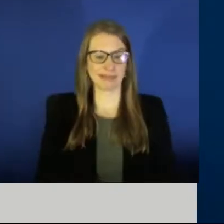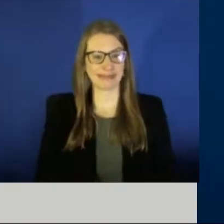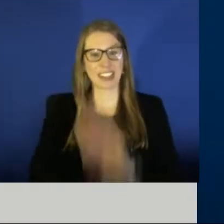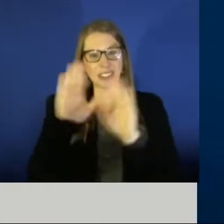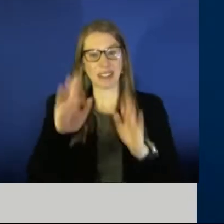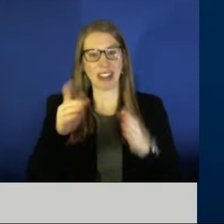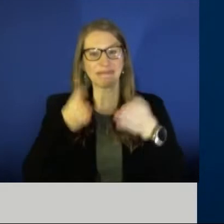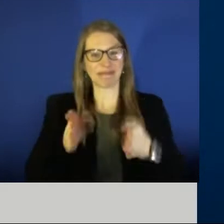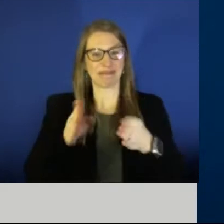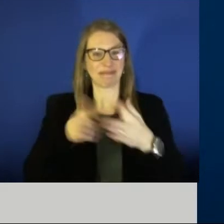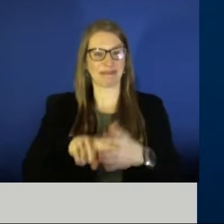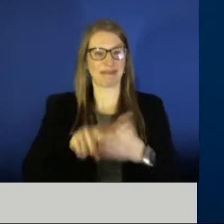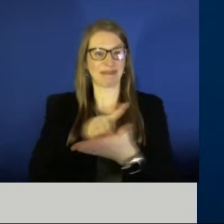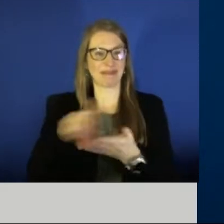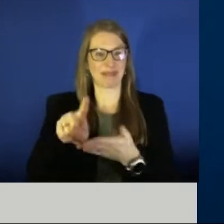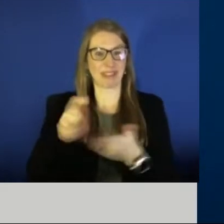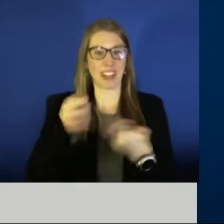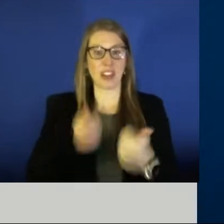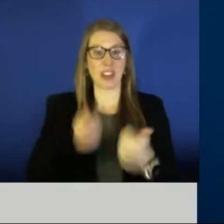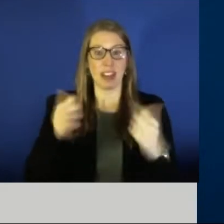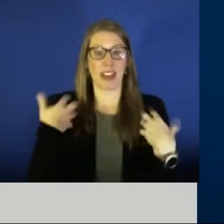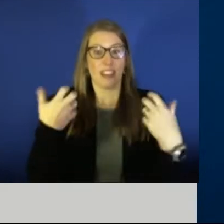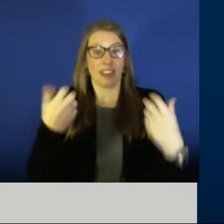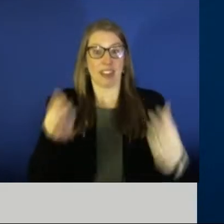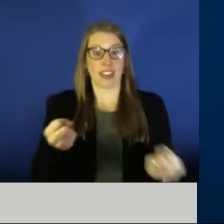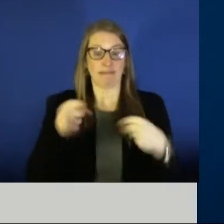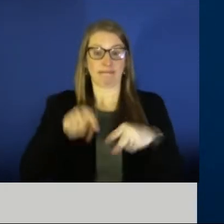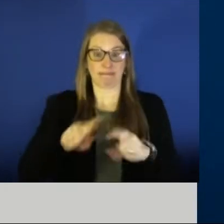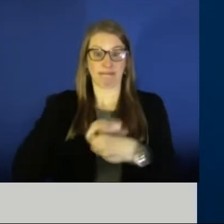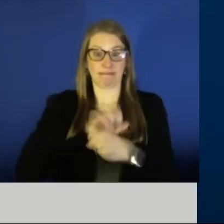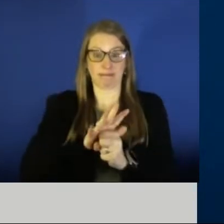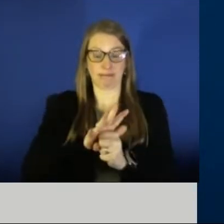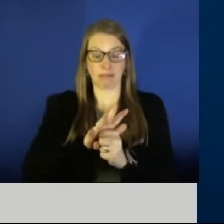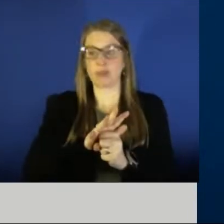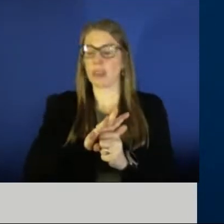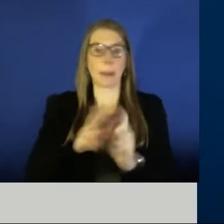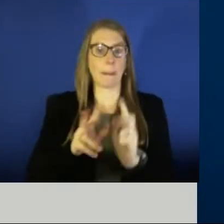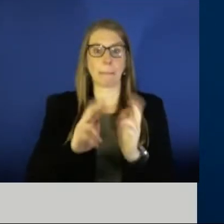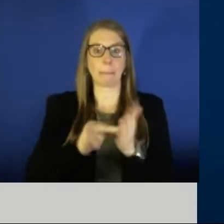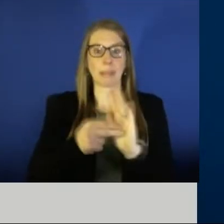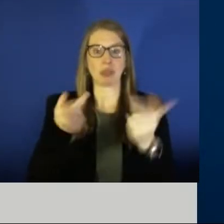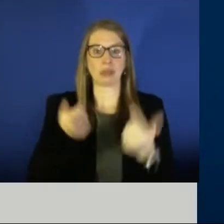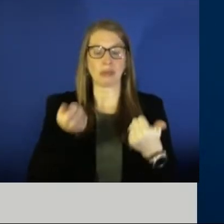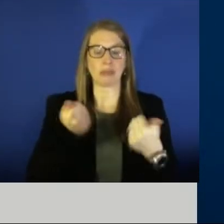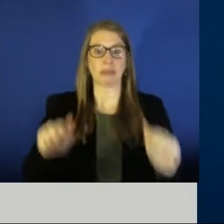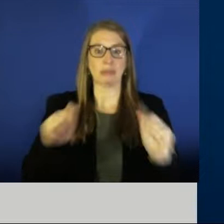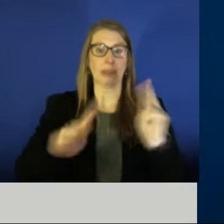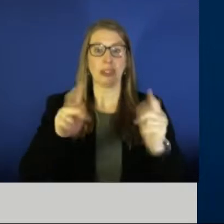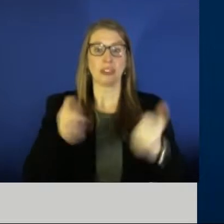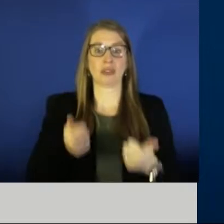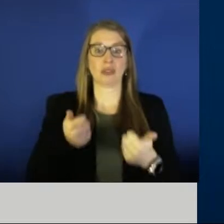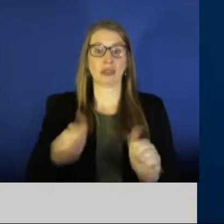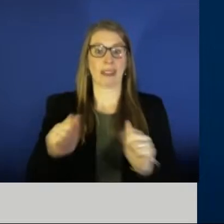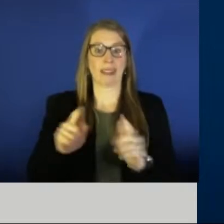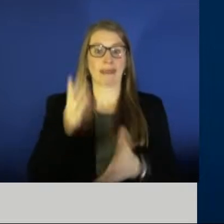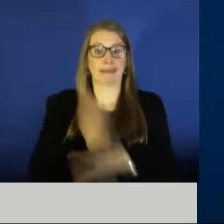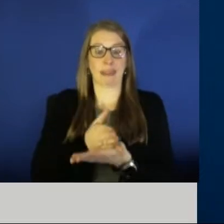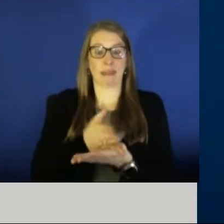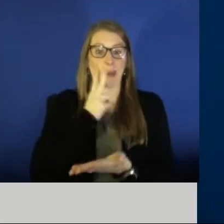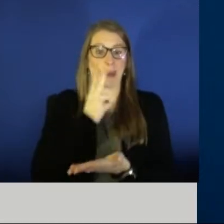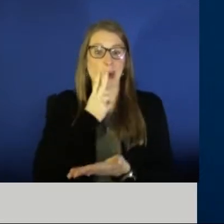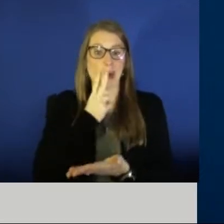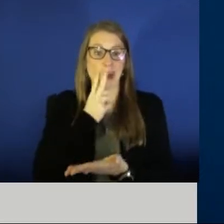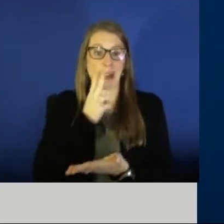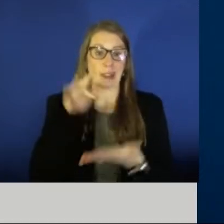8:25, trying to get healthy during the pandemic took a drastic turn for those trying to quit smoking. The results to a new study may not surprise you.